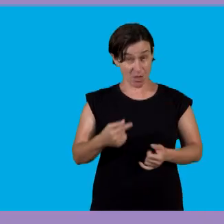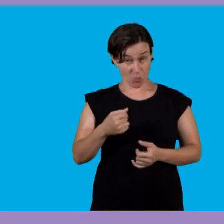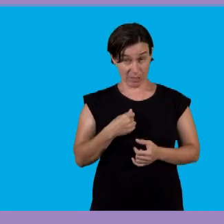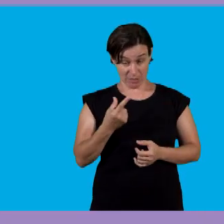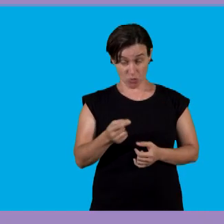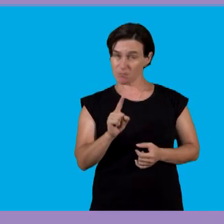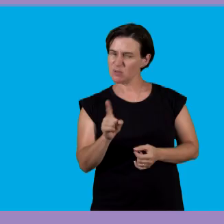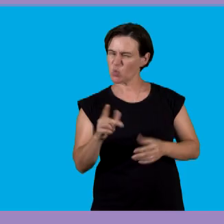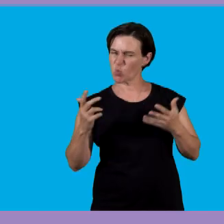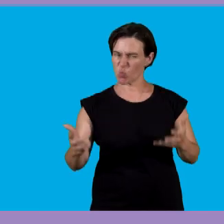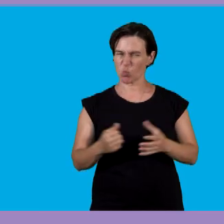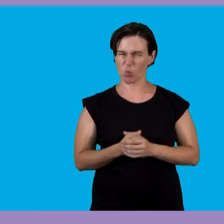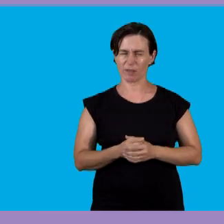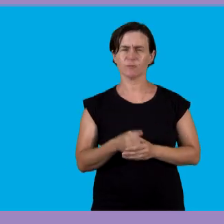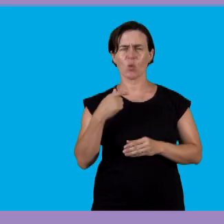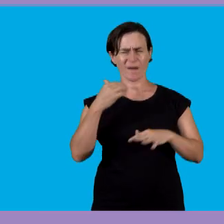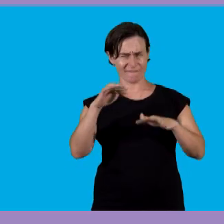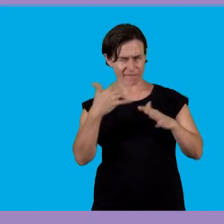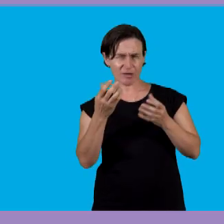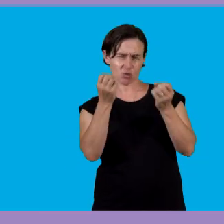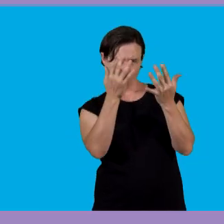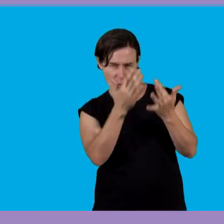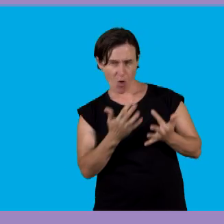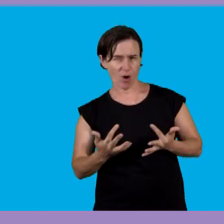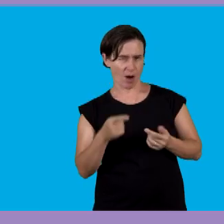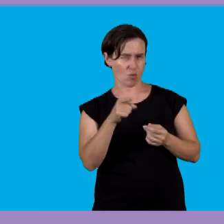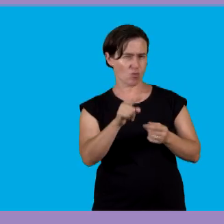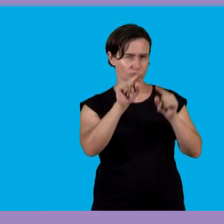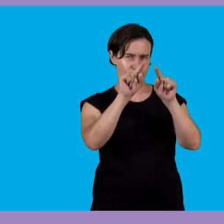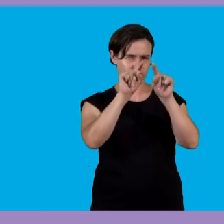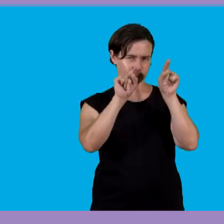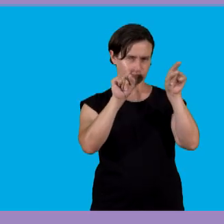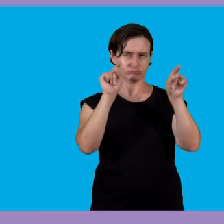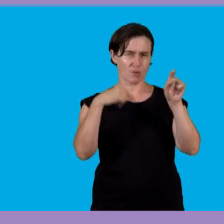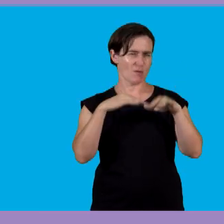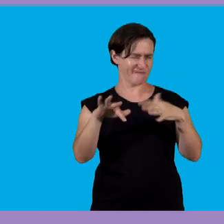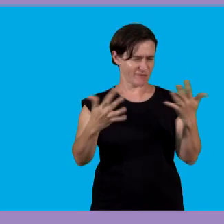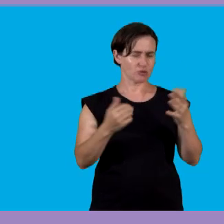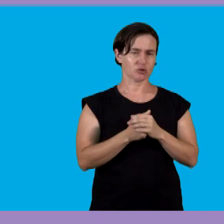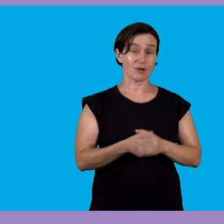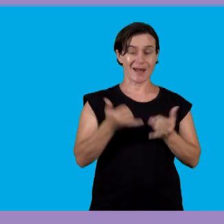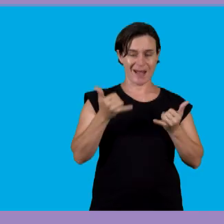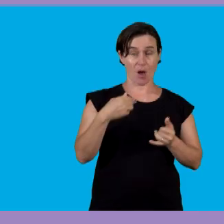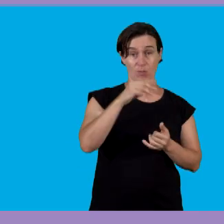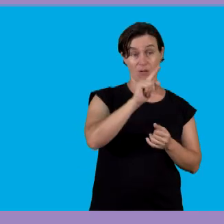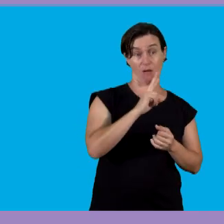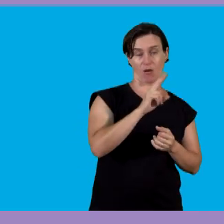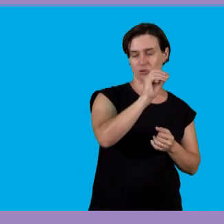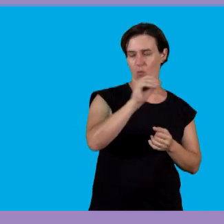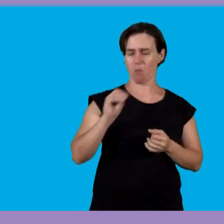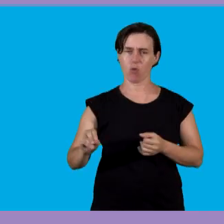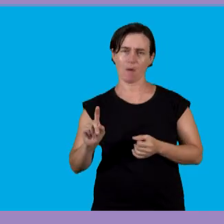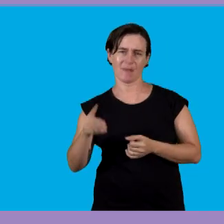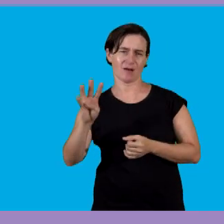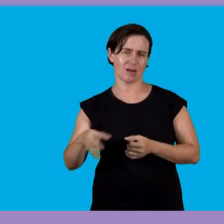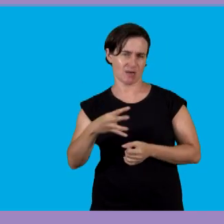flow diagram that we have already calculated and represent it in a table. Now, as you can see, the input